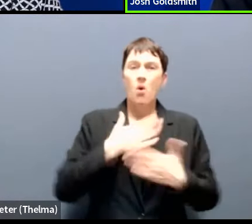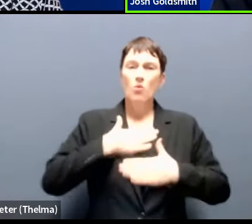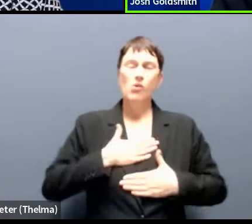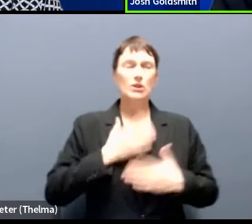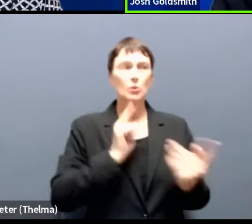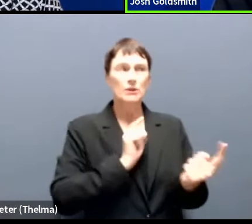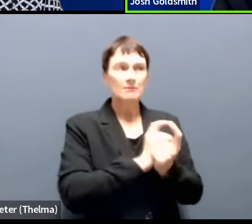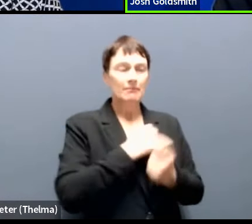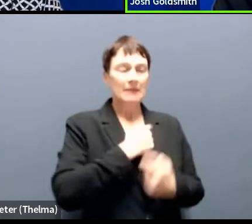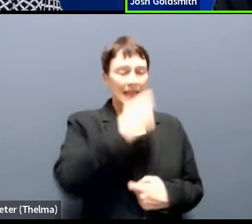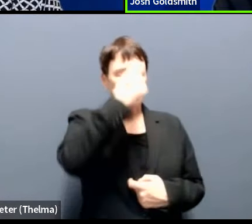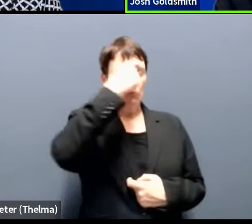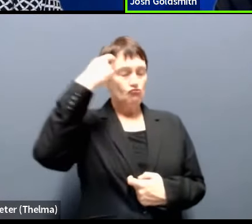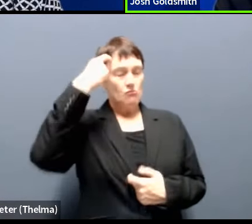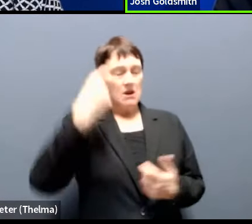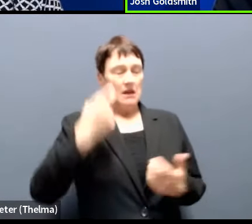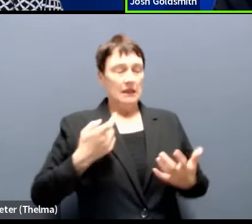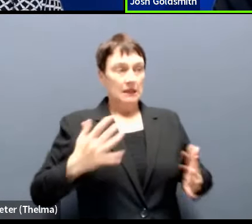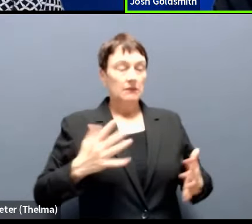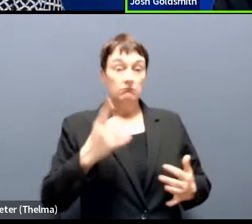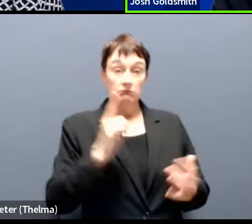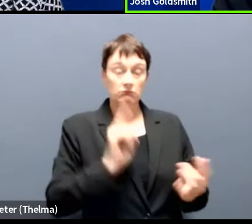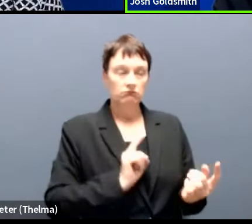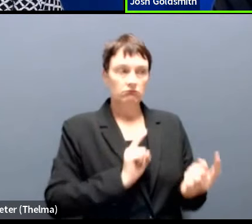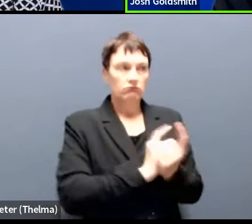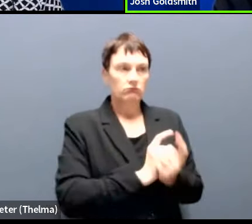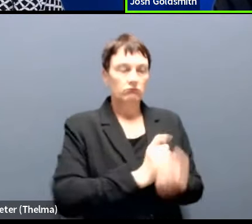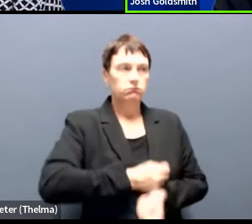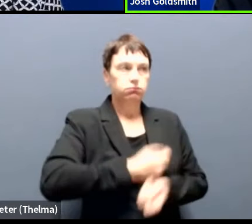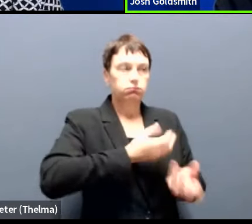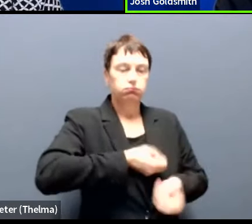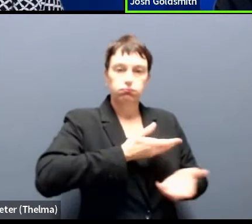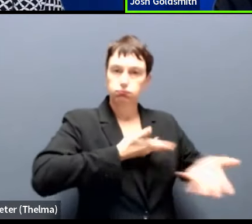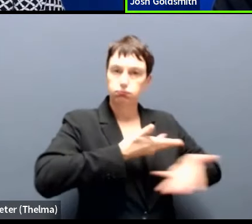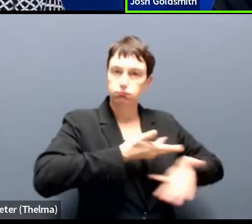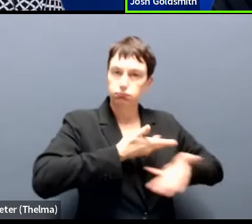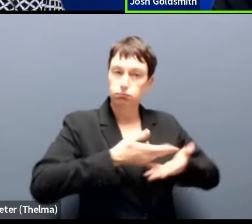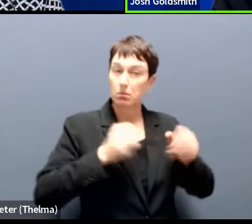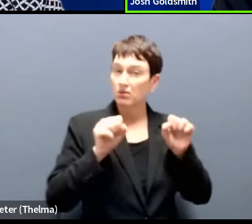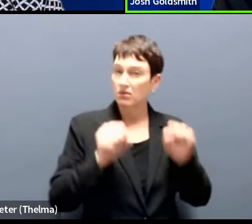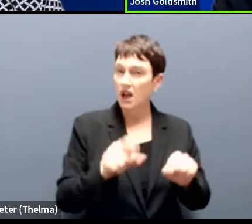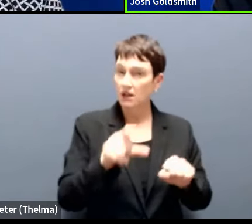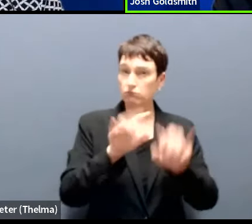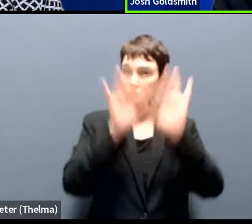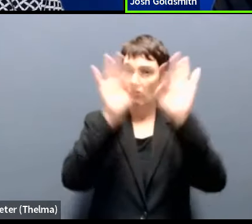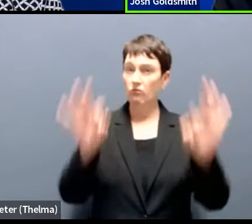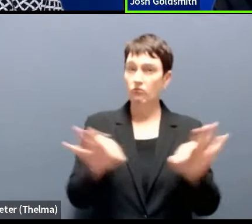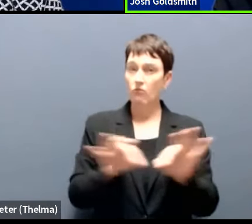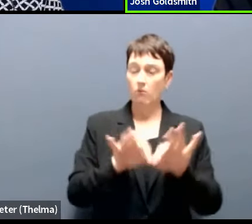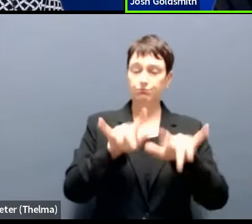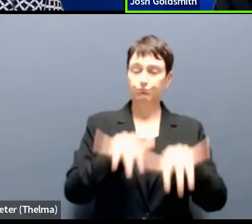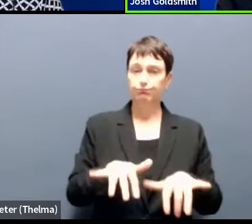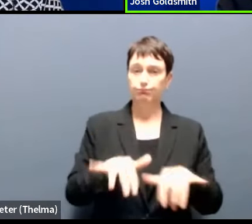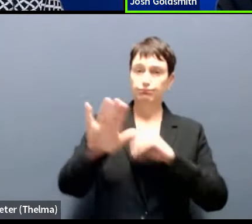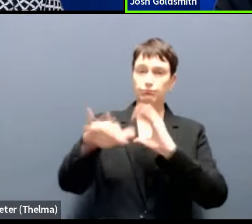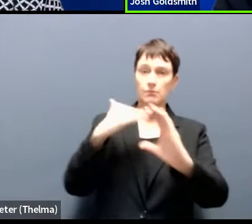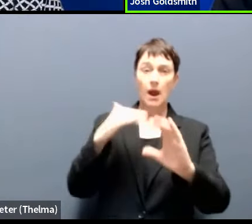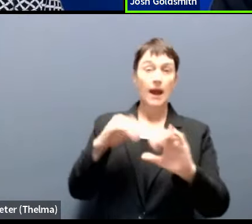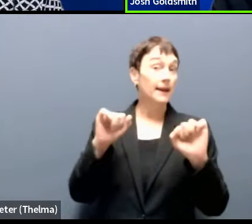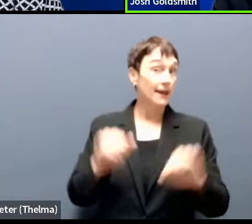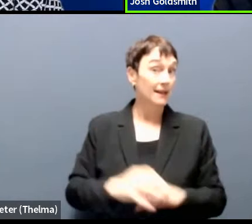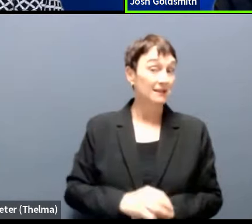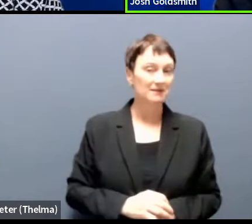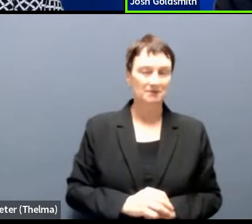vicarious trauma that you faced, you can go ahead and fill that in at any point during the summit. And